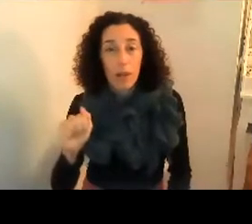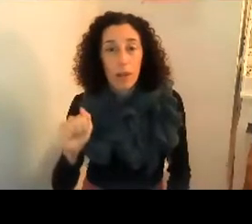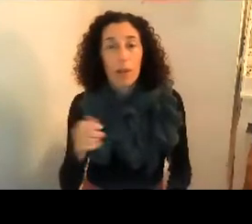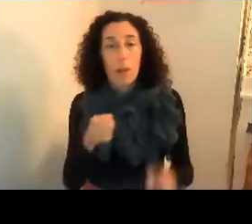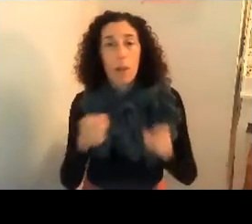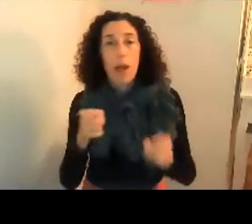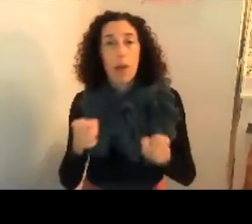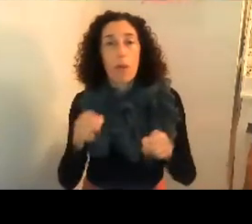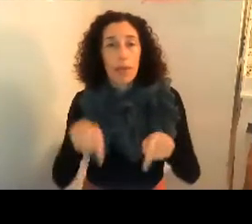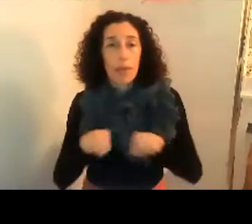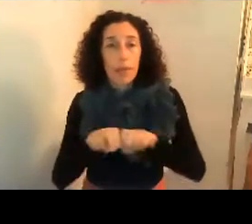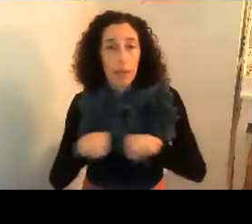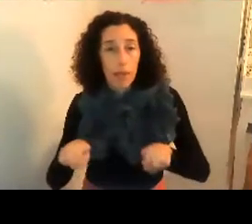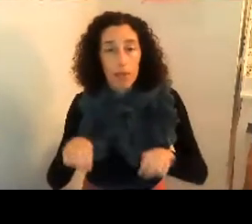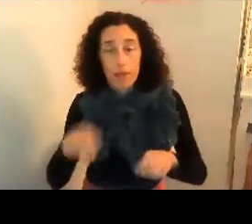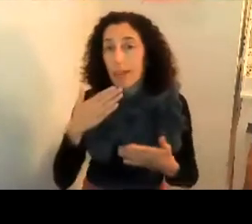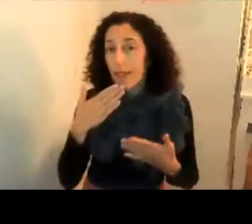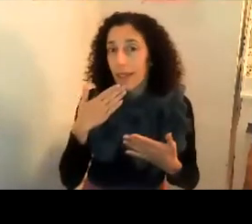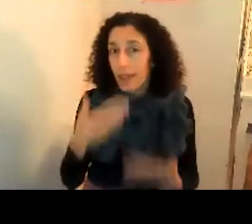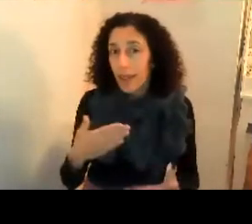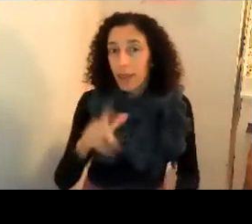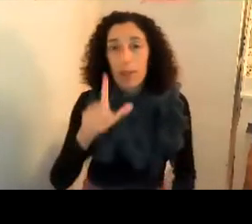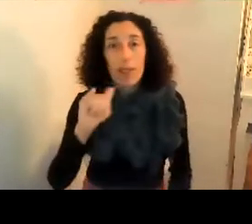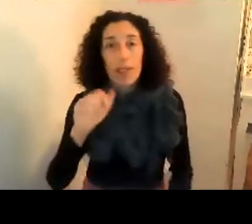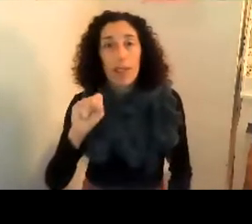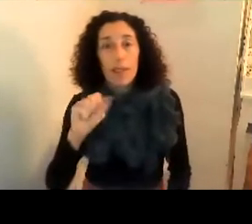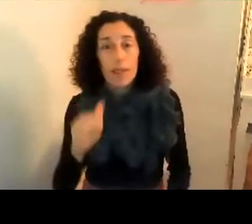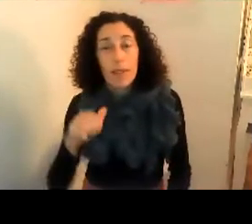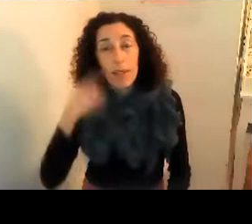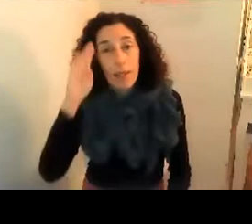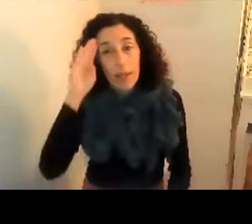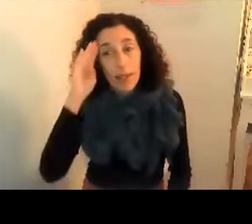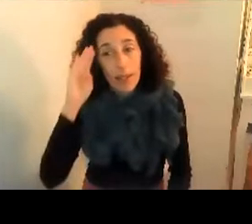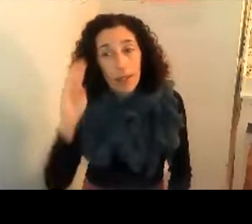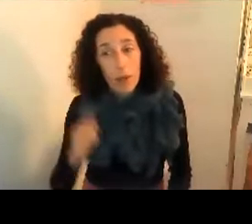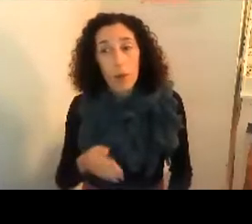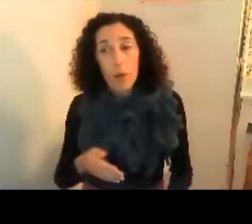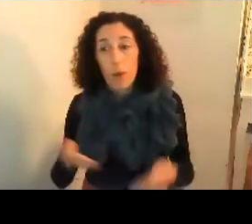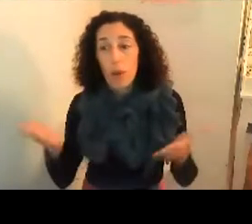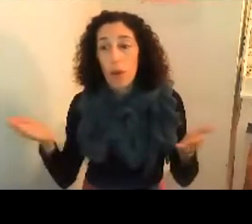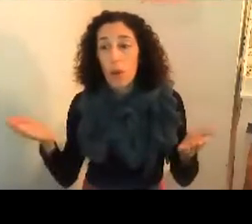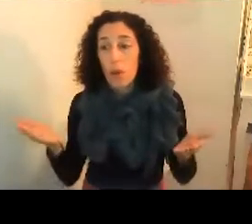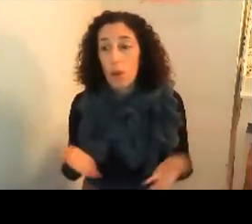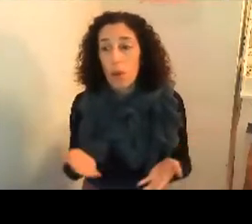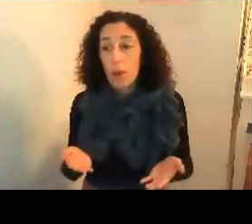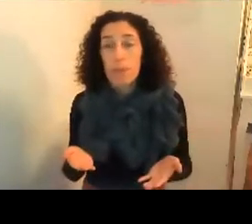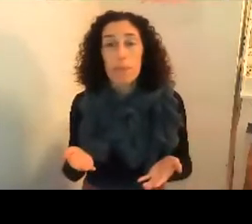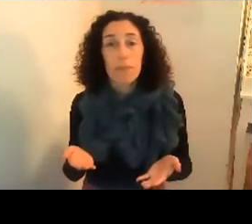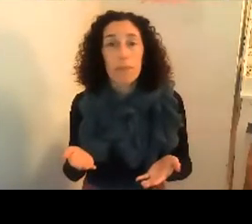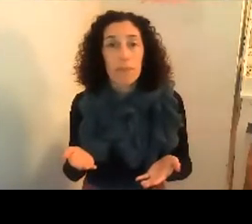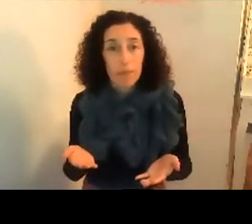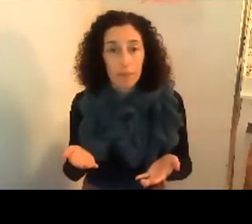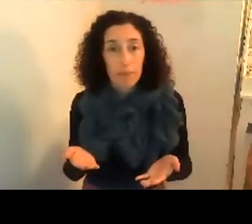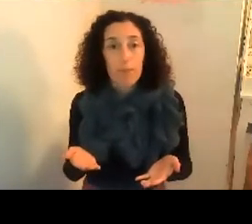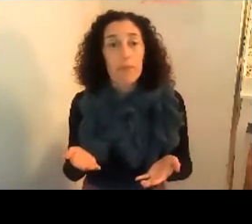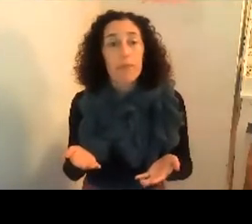Thank you, Lisa. Hello, everyone. Welcome again to the conversation tonight. Welcome to our panelists.